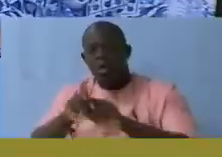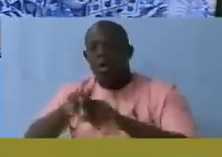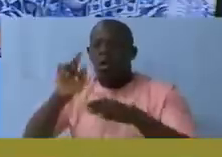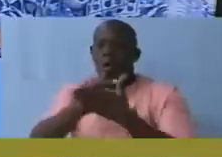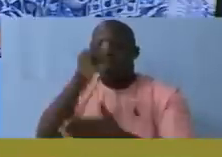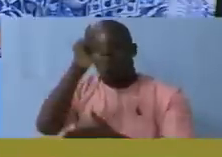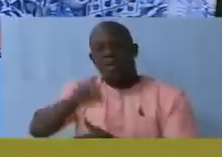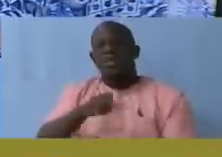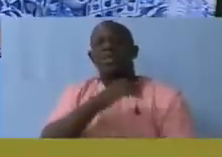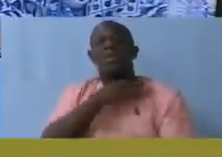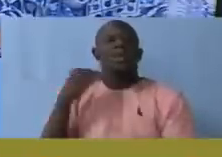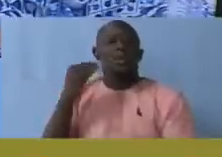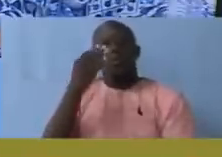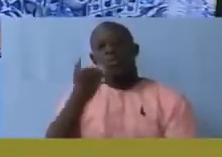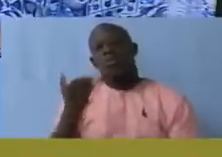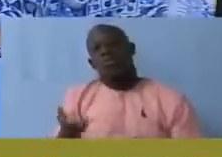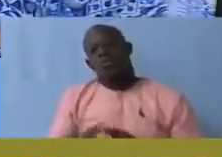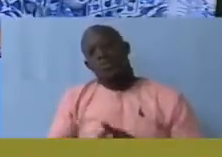Then